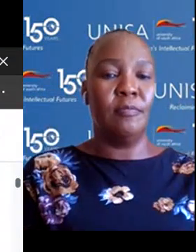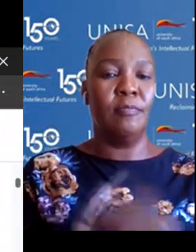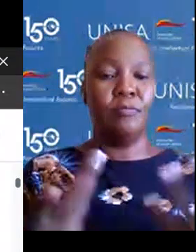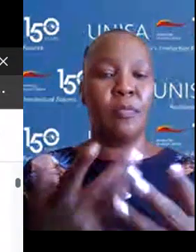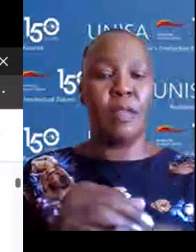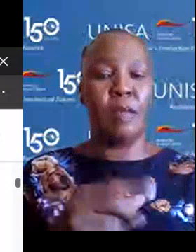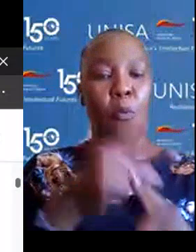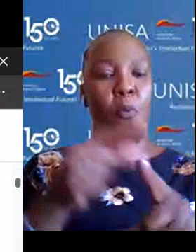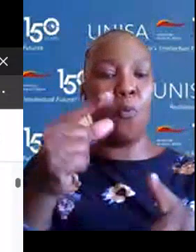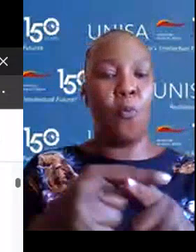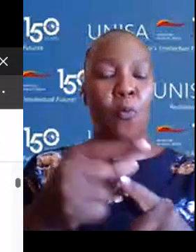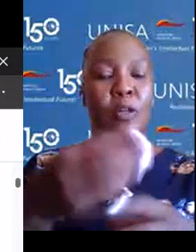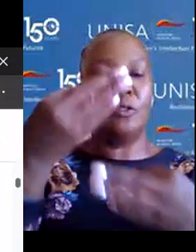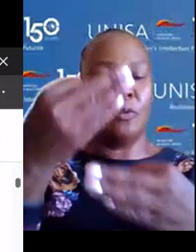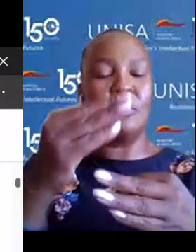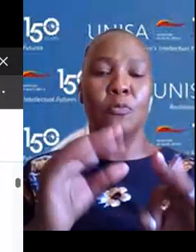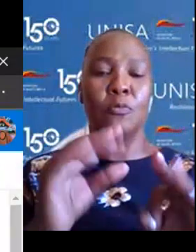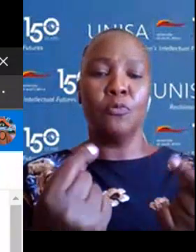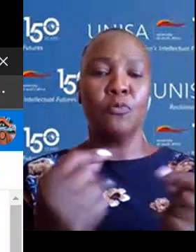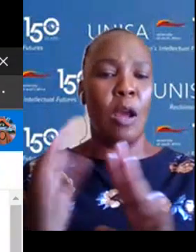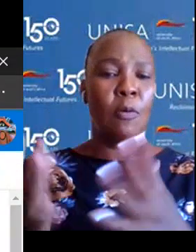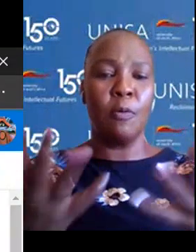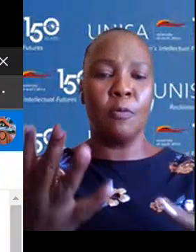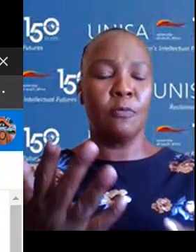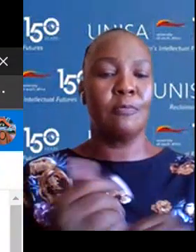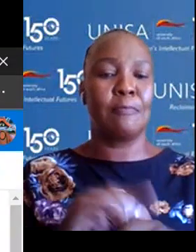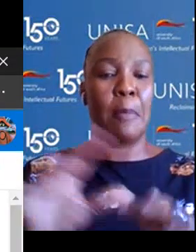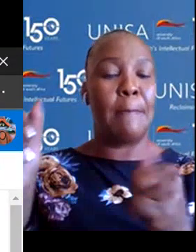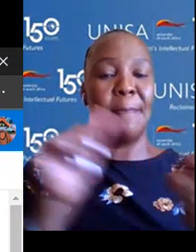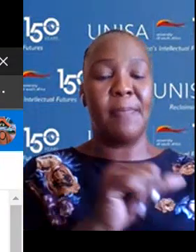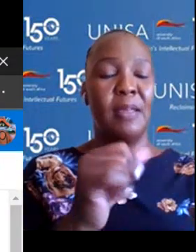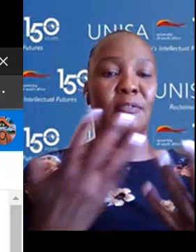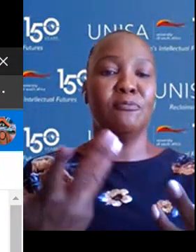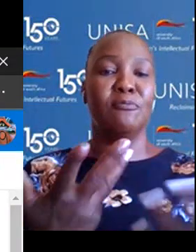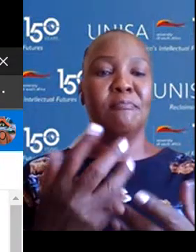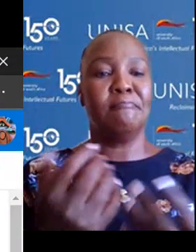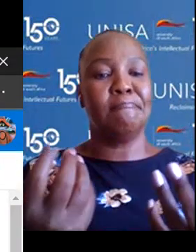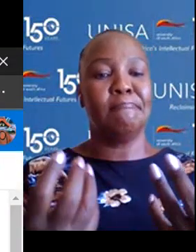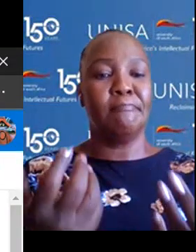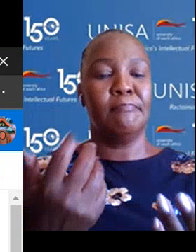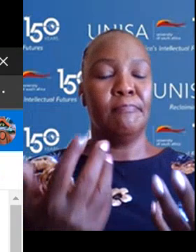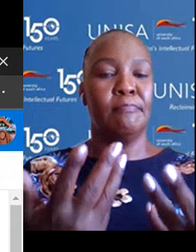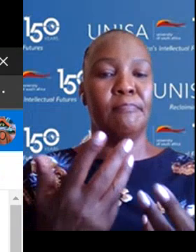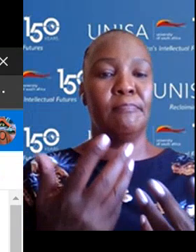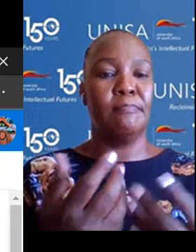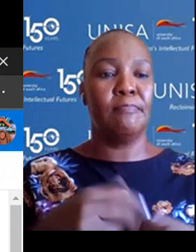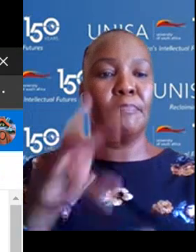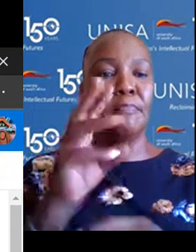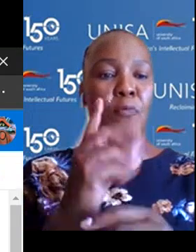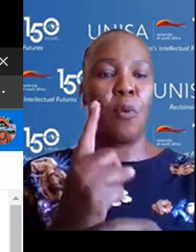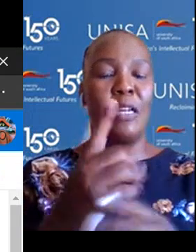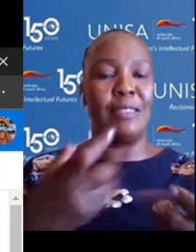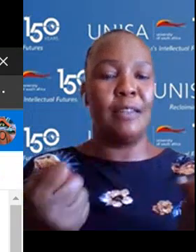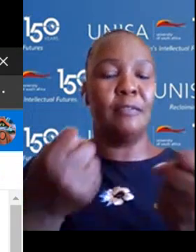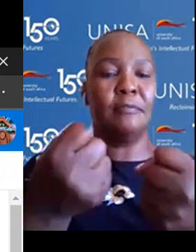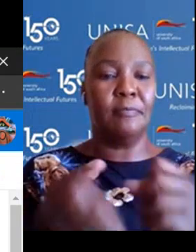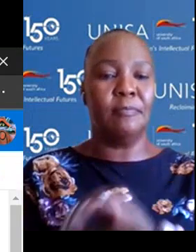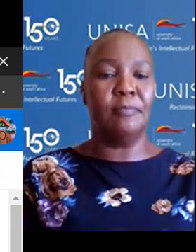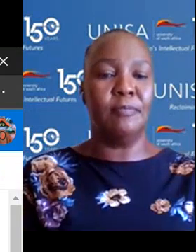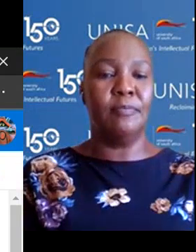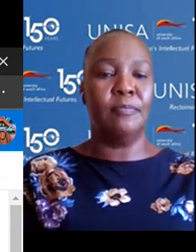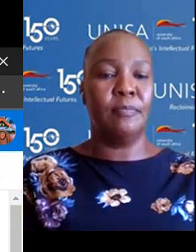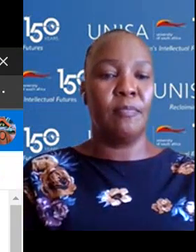that? Go back to my OneDrive. There's my folder. I click on it. Can you